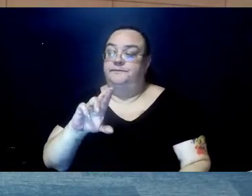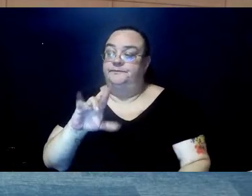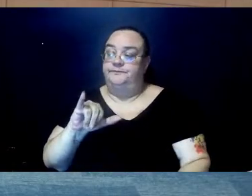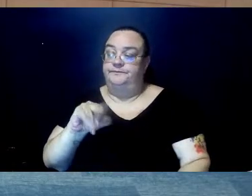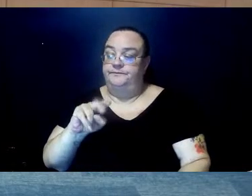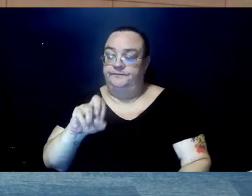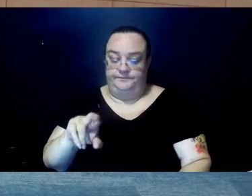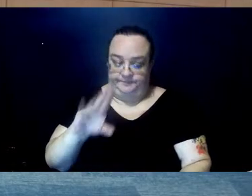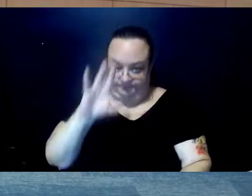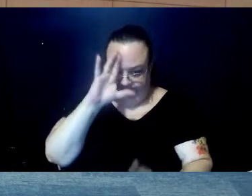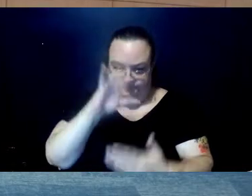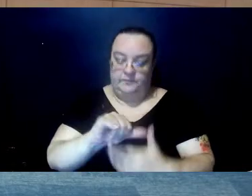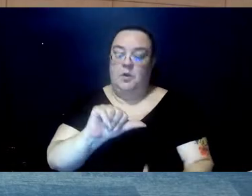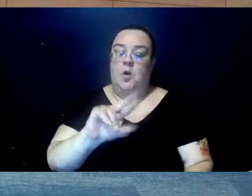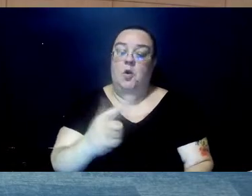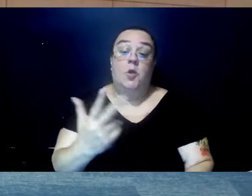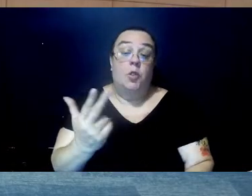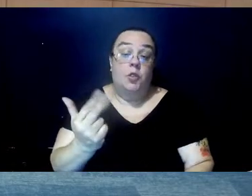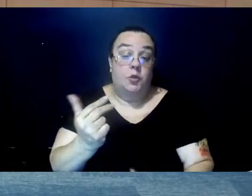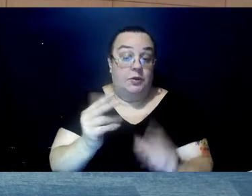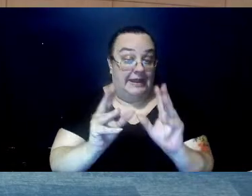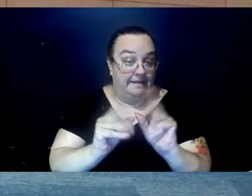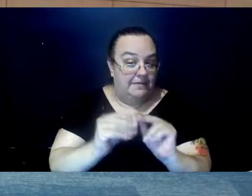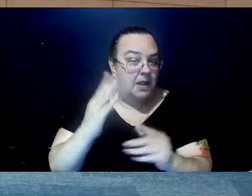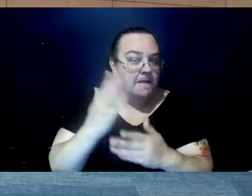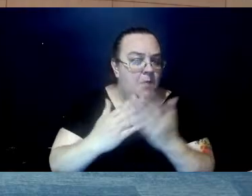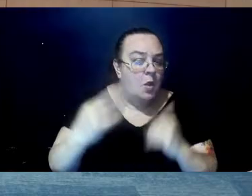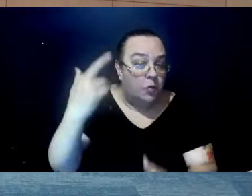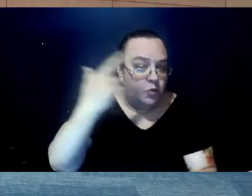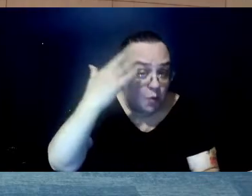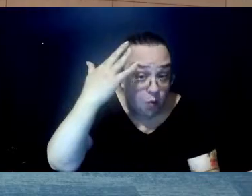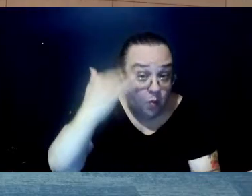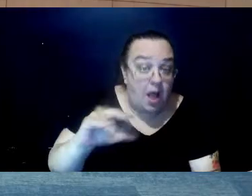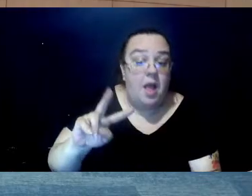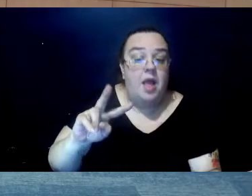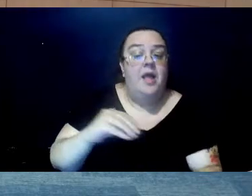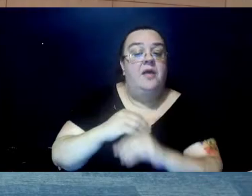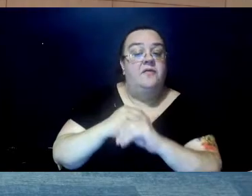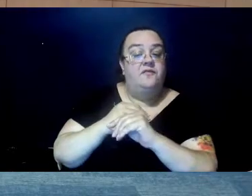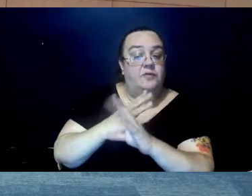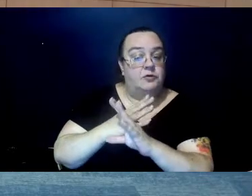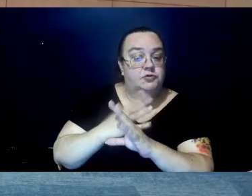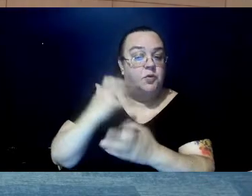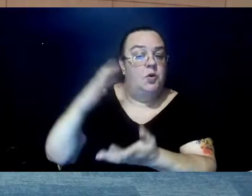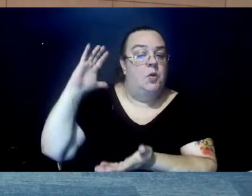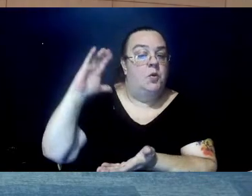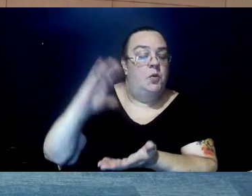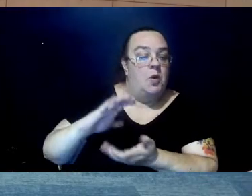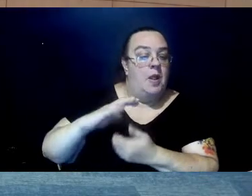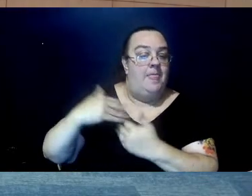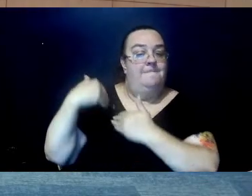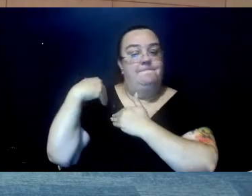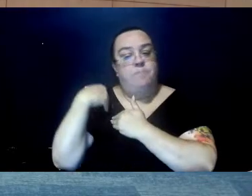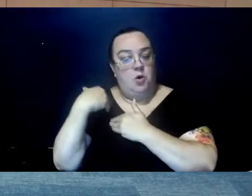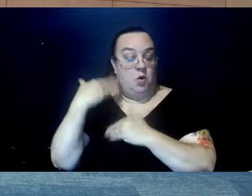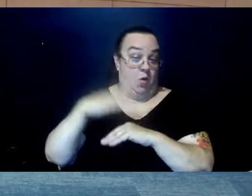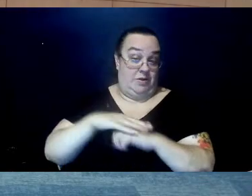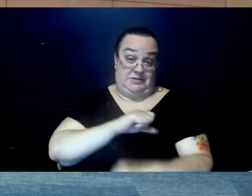August 13th meeting, part of the reason for that to be virtual is to reduce the burden on staff in Correct.